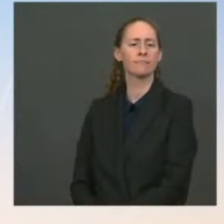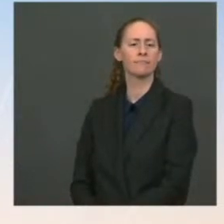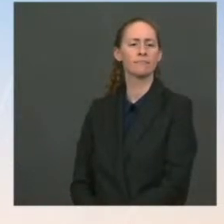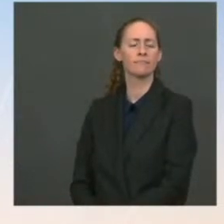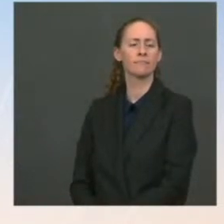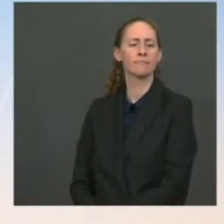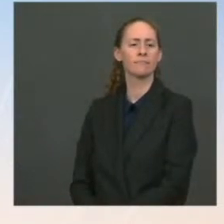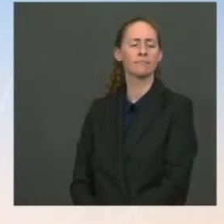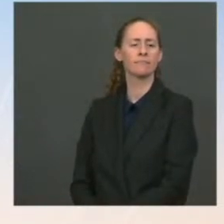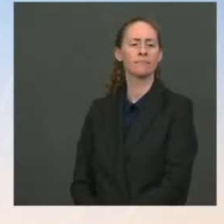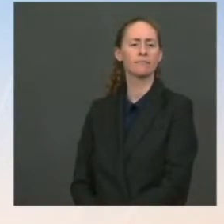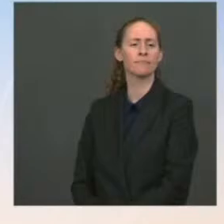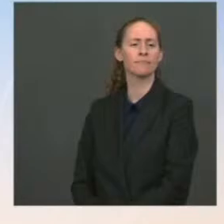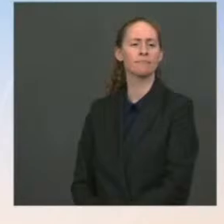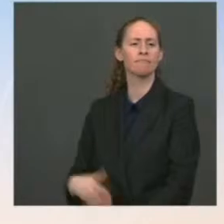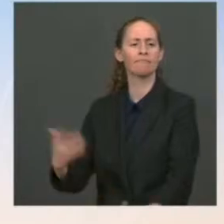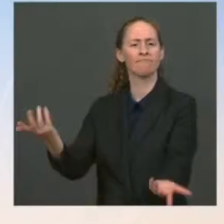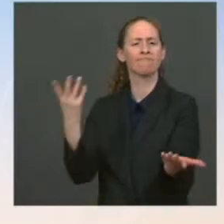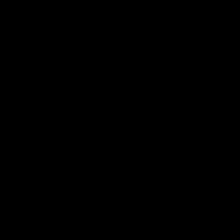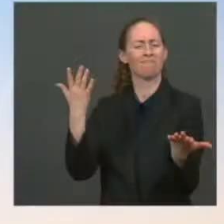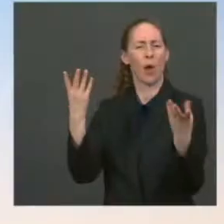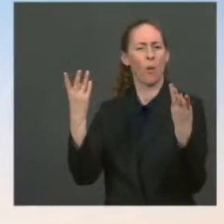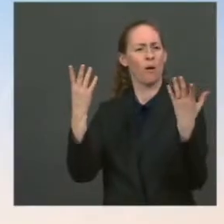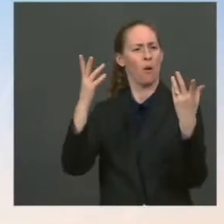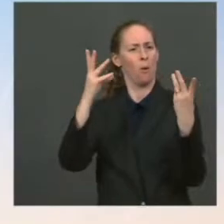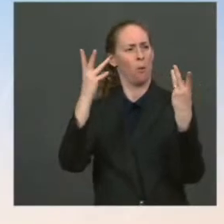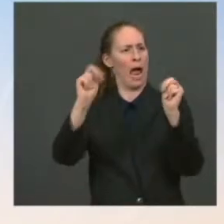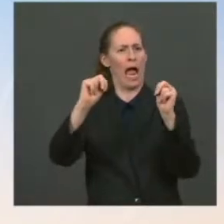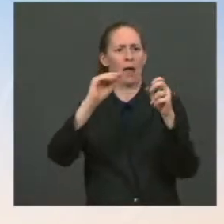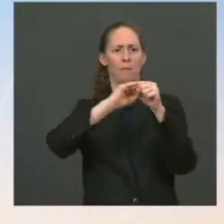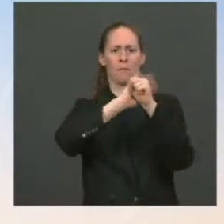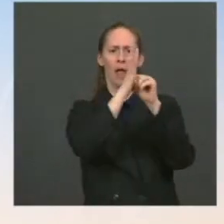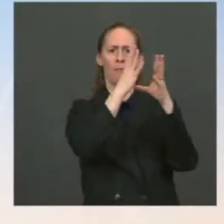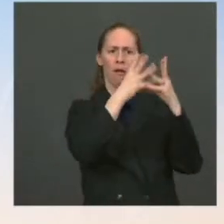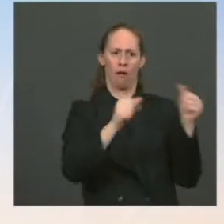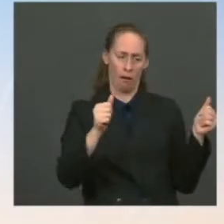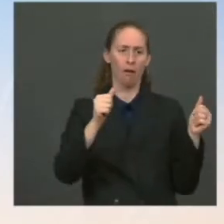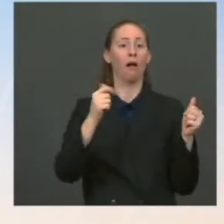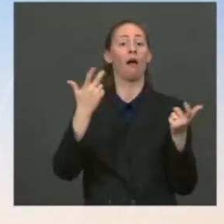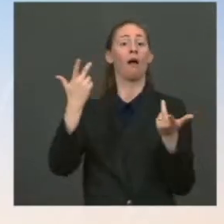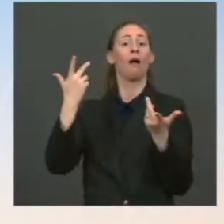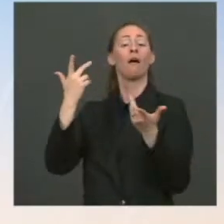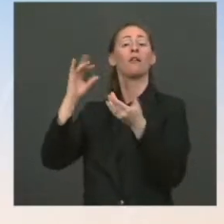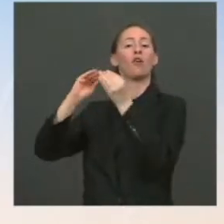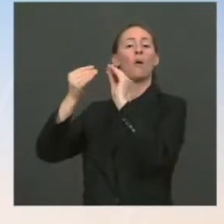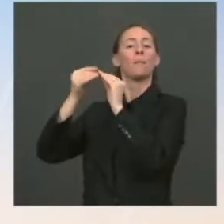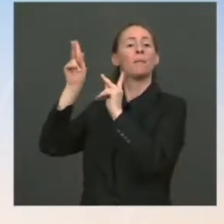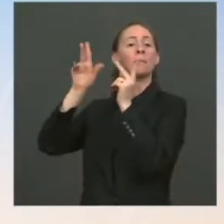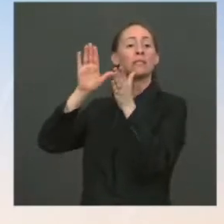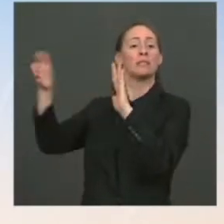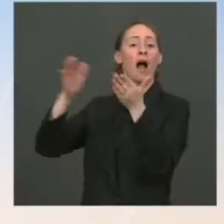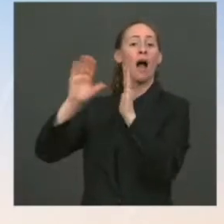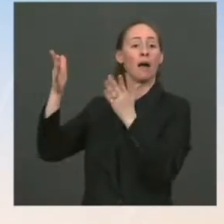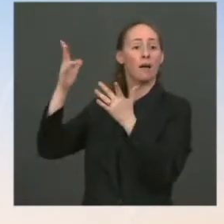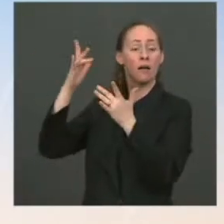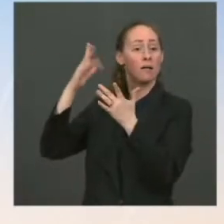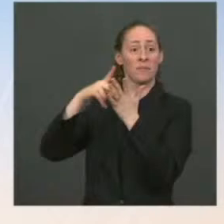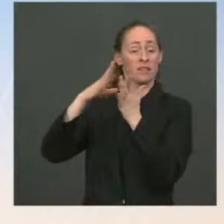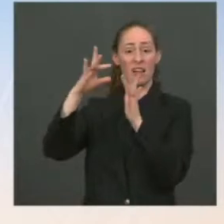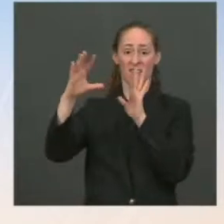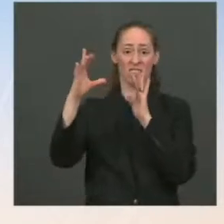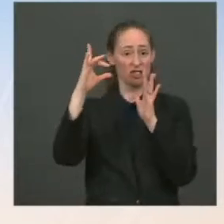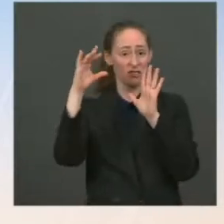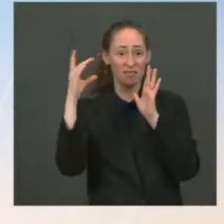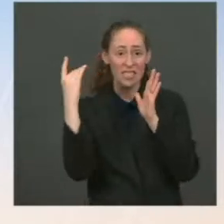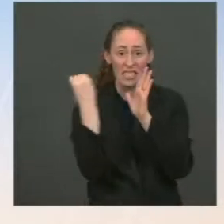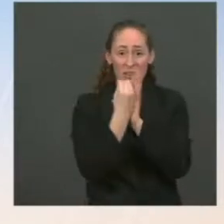what does the end game look like at this point? Yeah, I do not know. I would refer you to public health experts, the CDC. That's not something